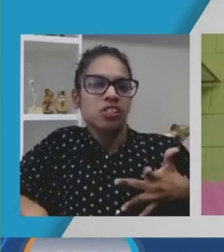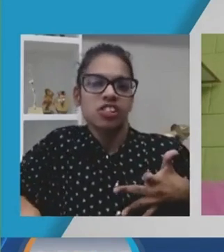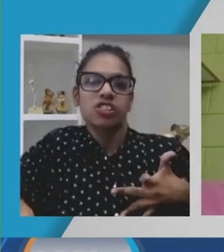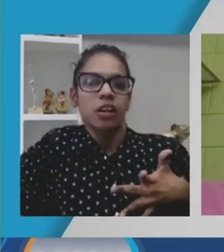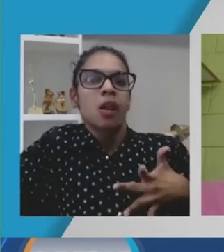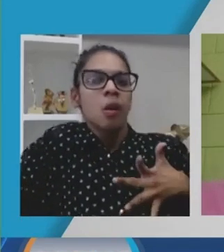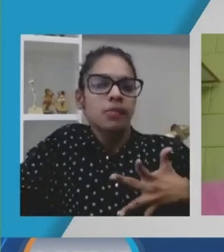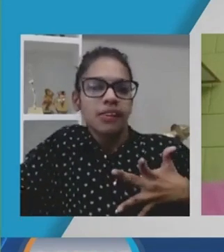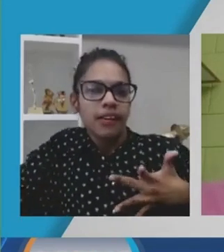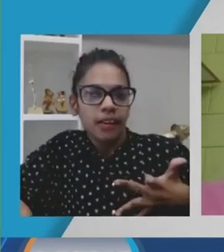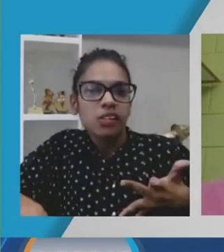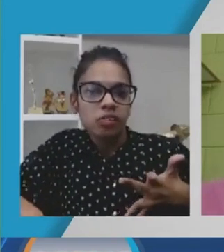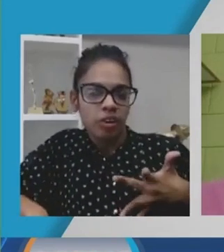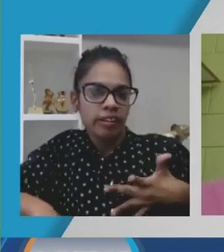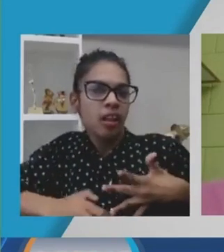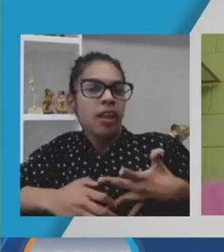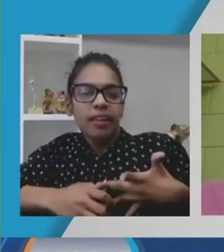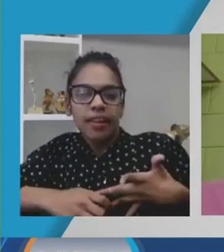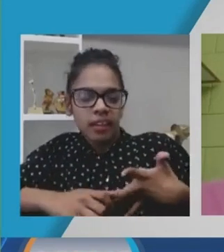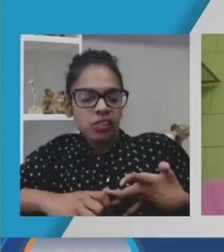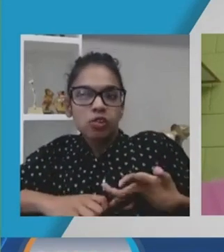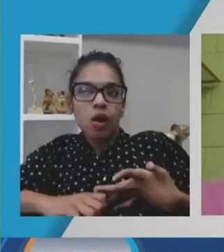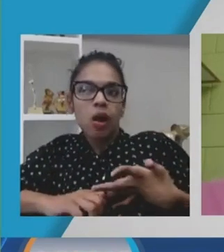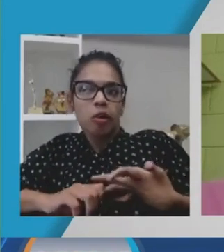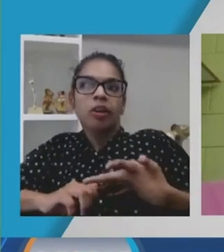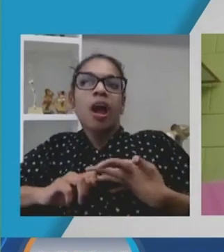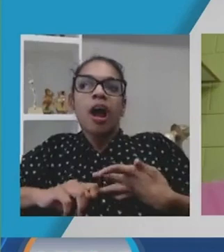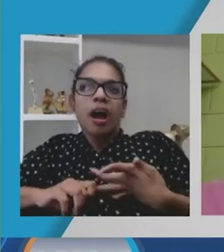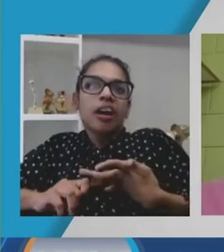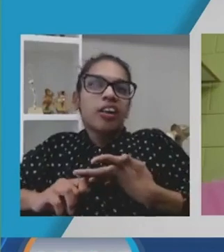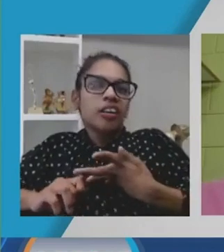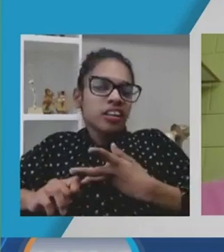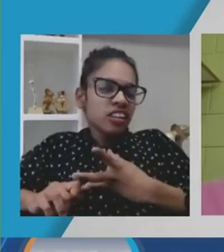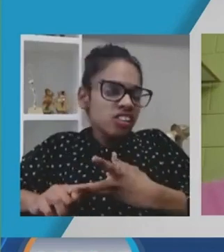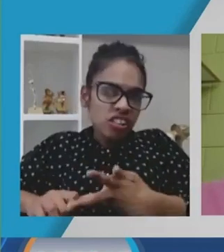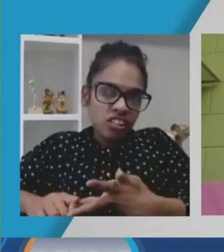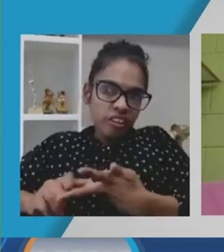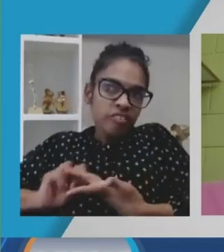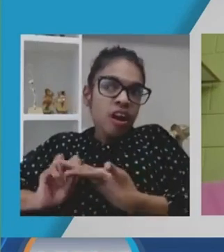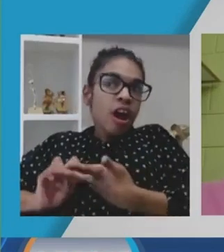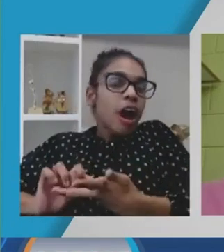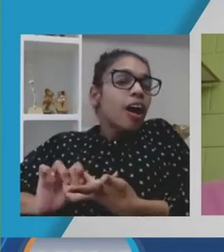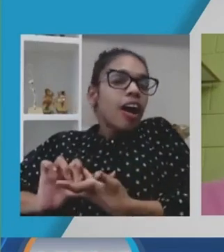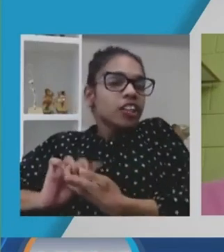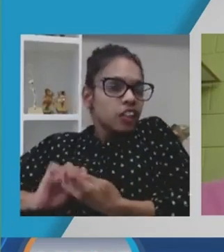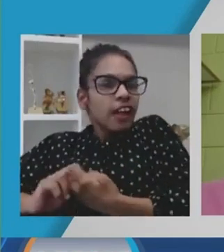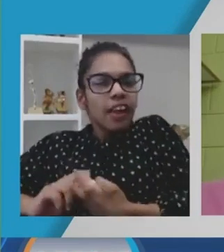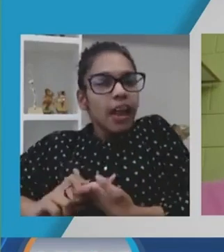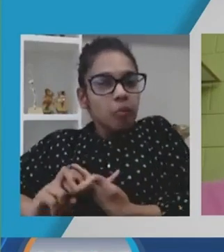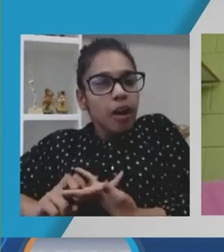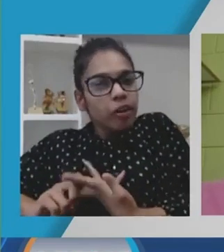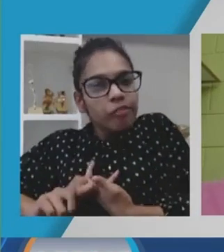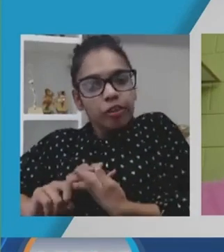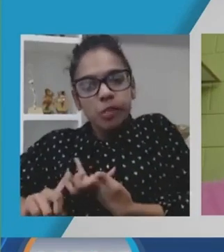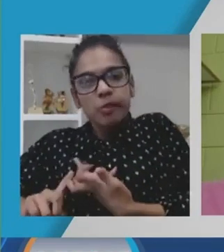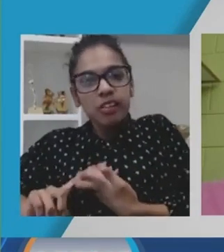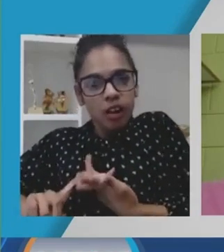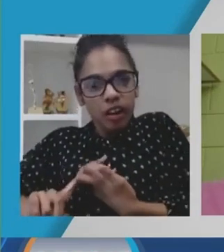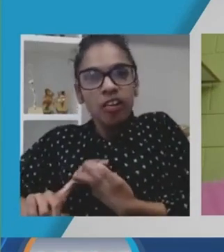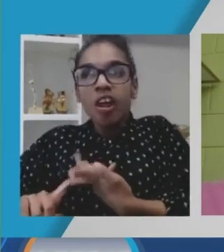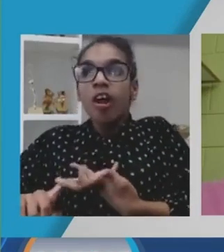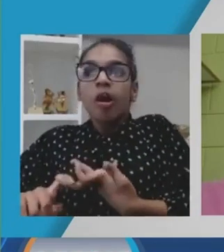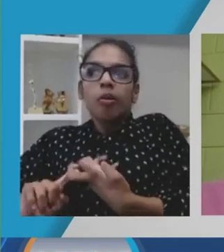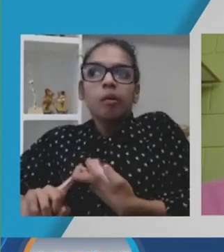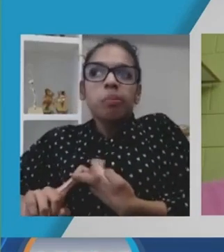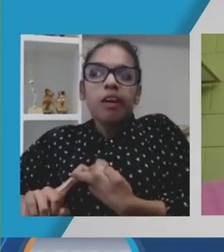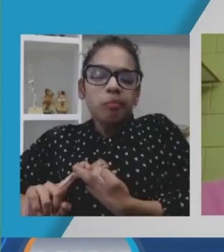Welfare Association, Mr. Kenneth Surratt, here to talk about initiative. Actually, a landmark review is being